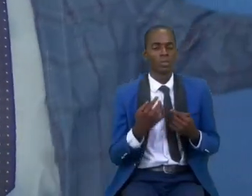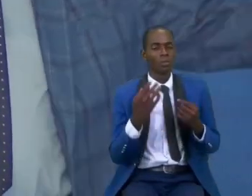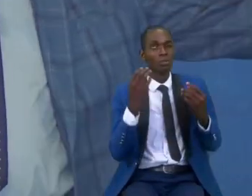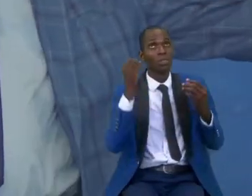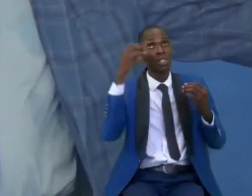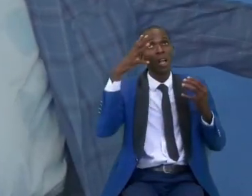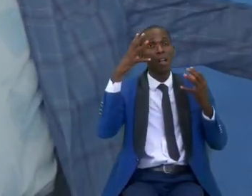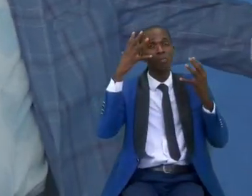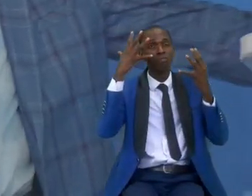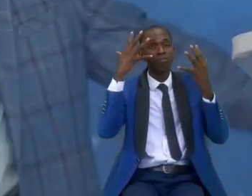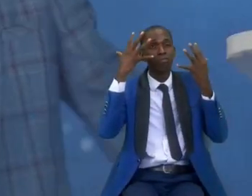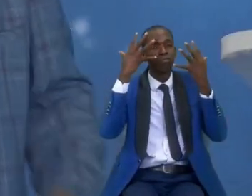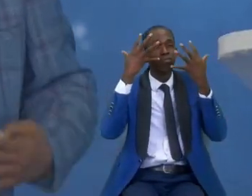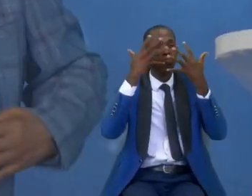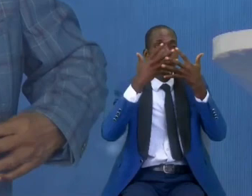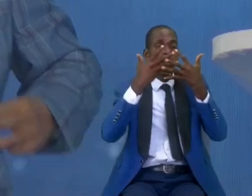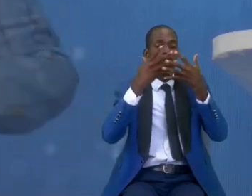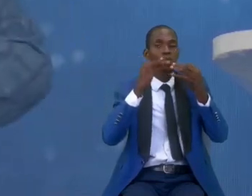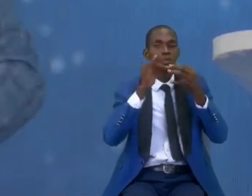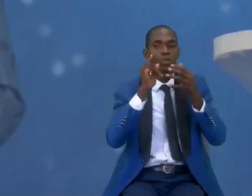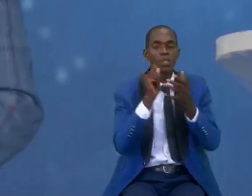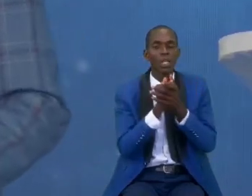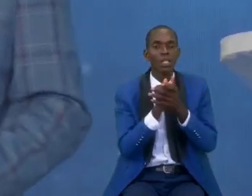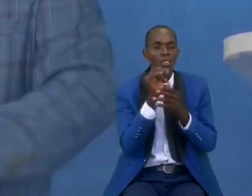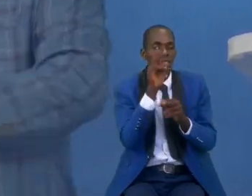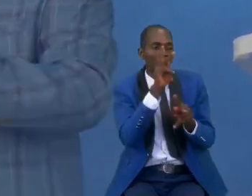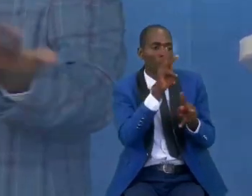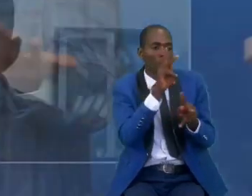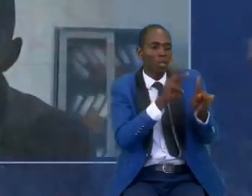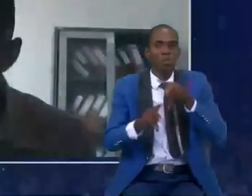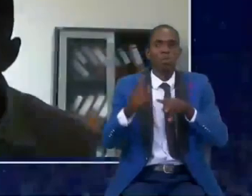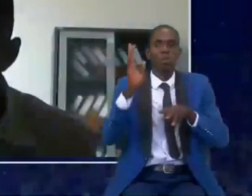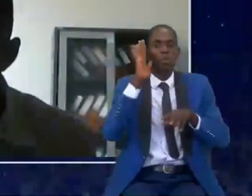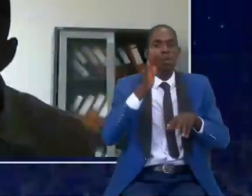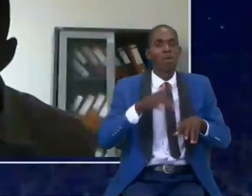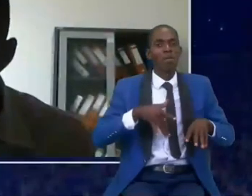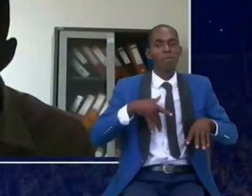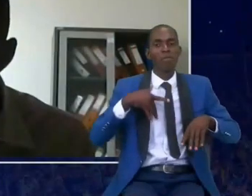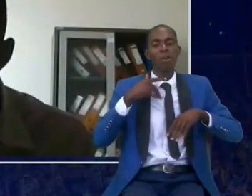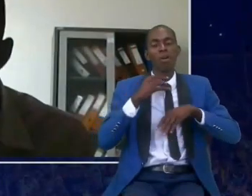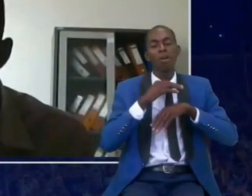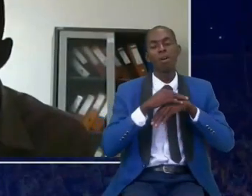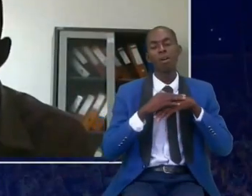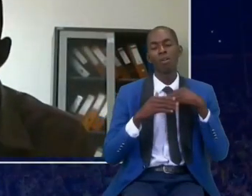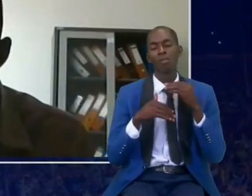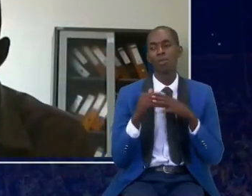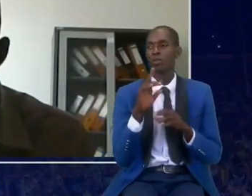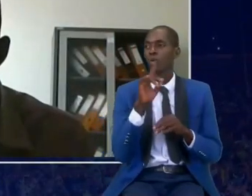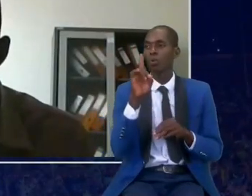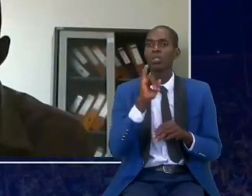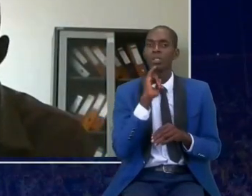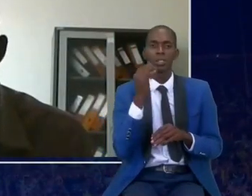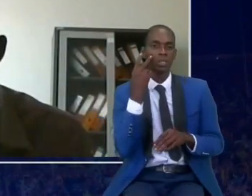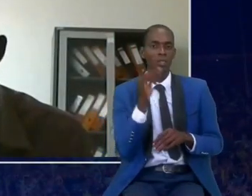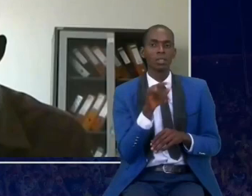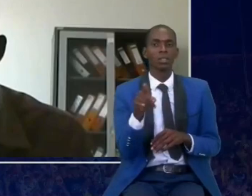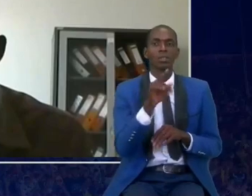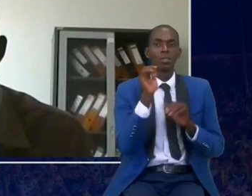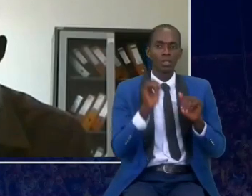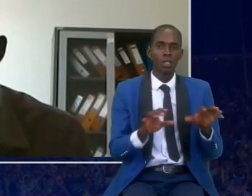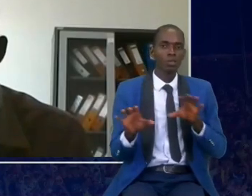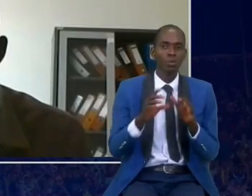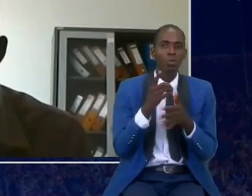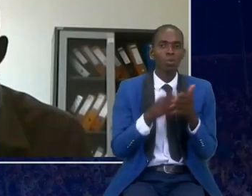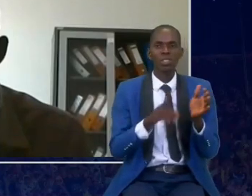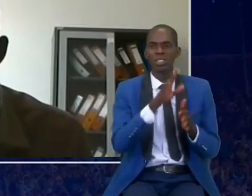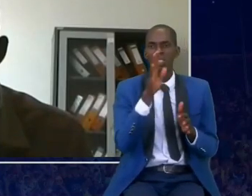will feel at ease. Nobody is seeing them, and they can do what they have never done before. They get into those